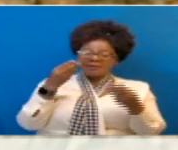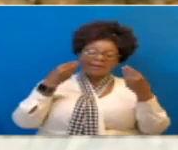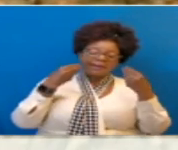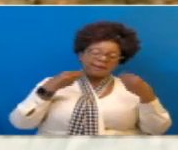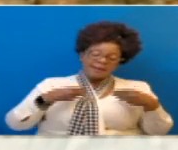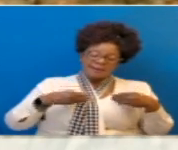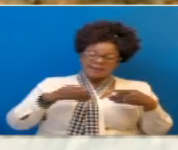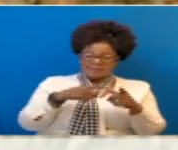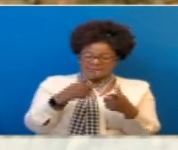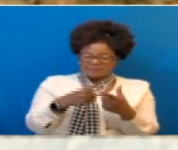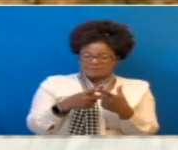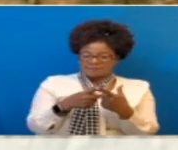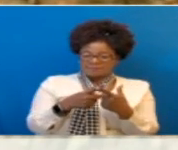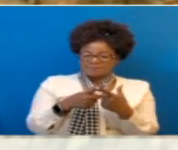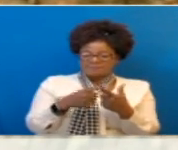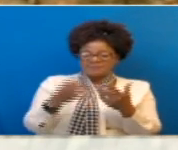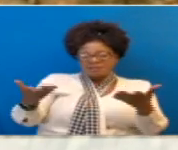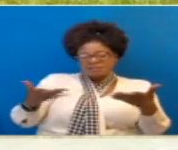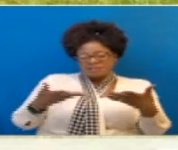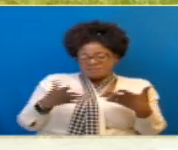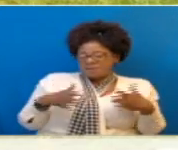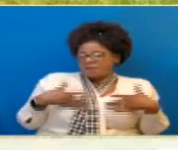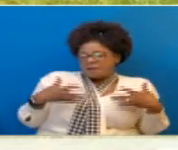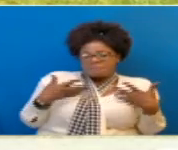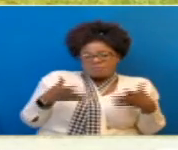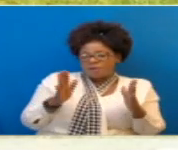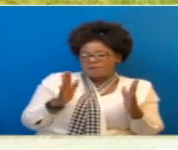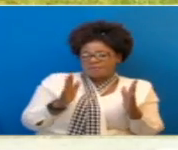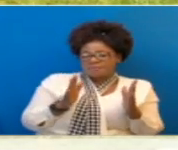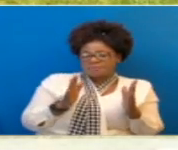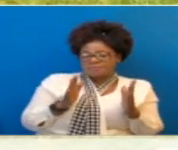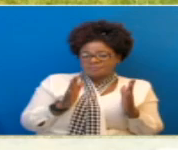and they received me happily.